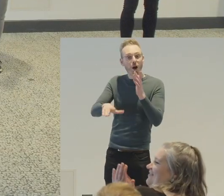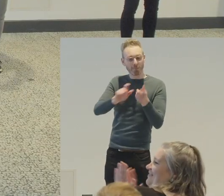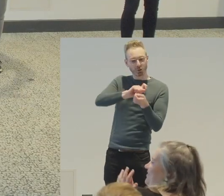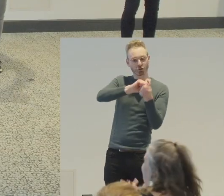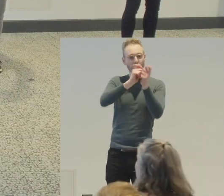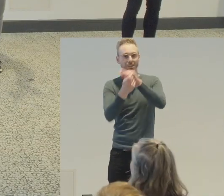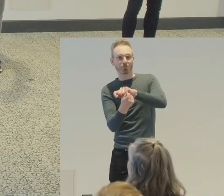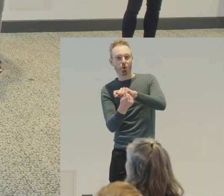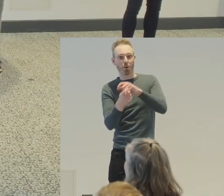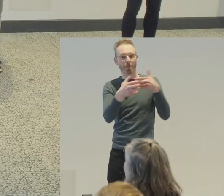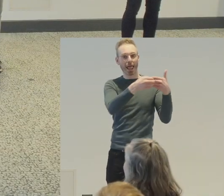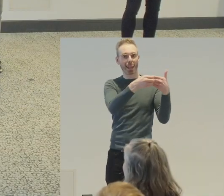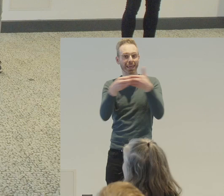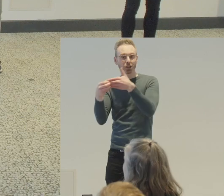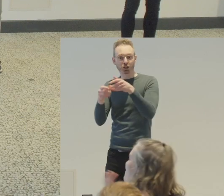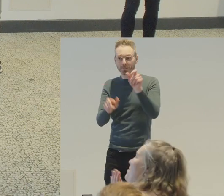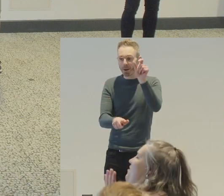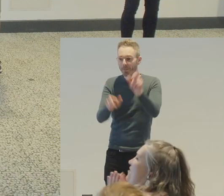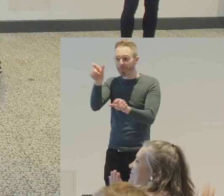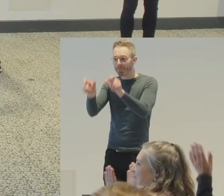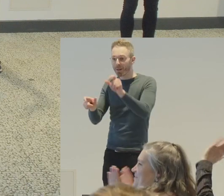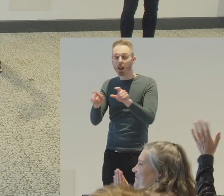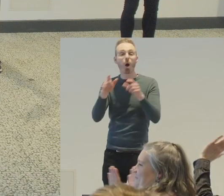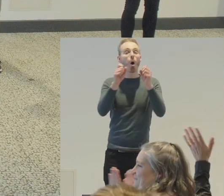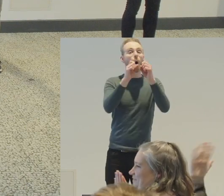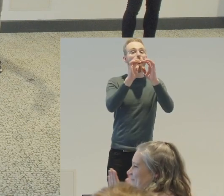And we also got some online. Hello.